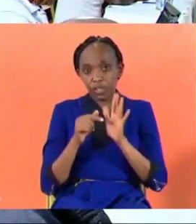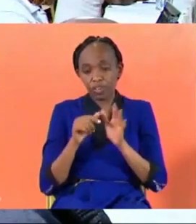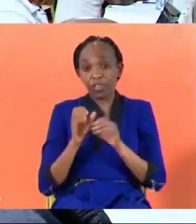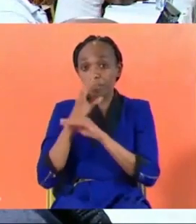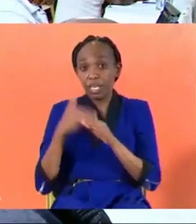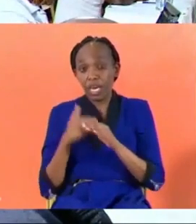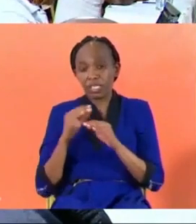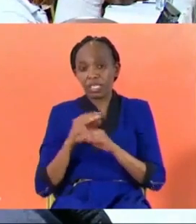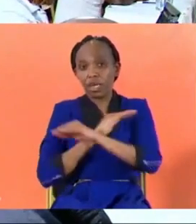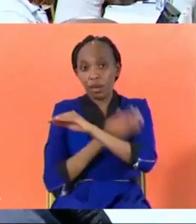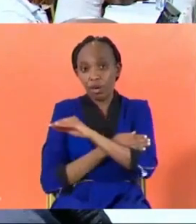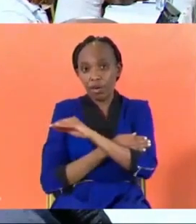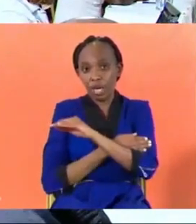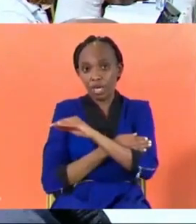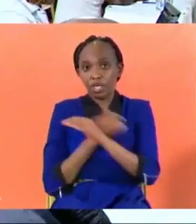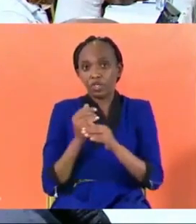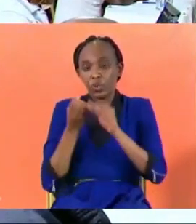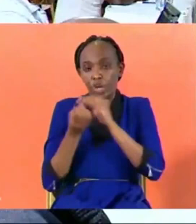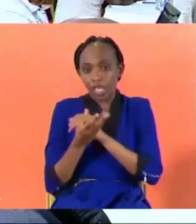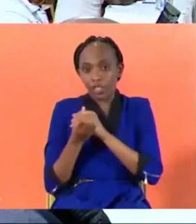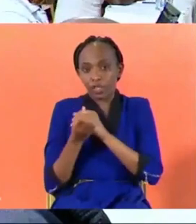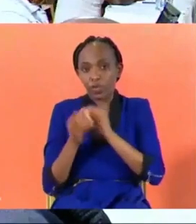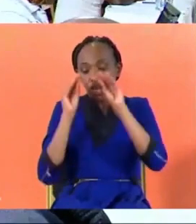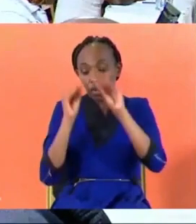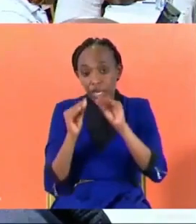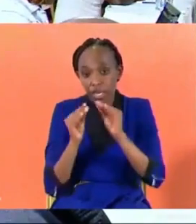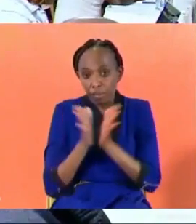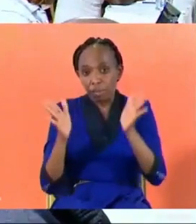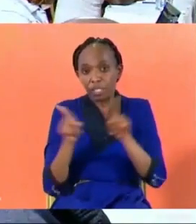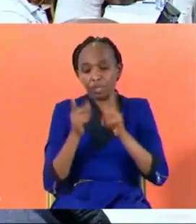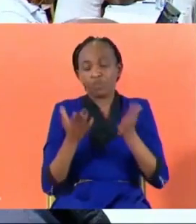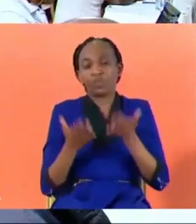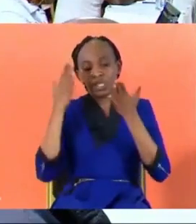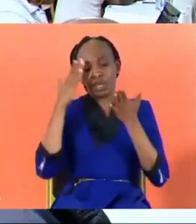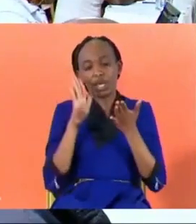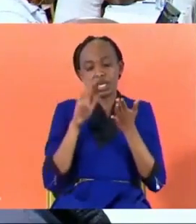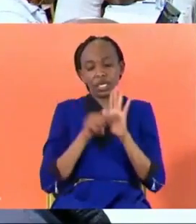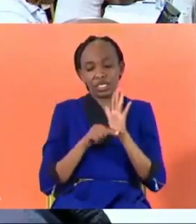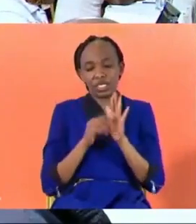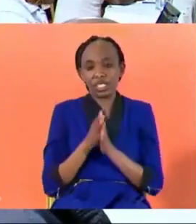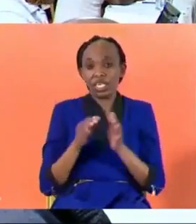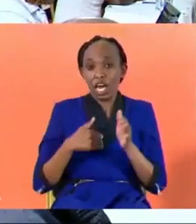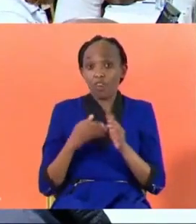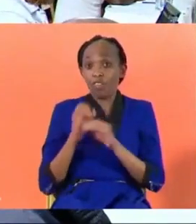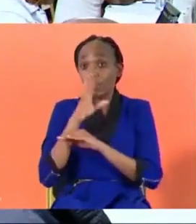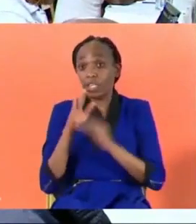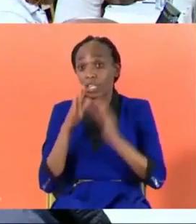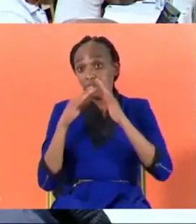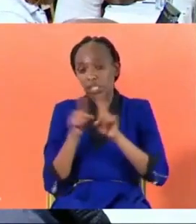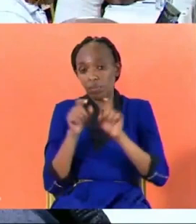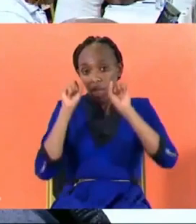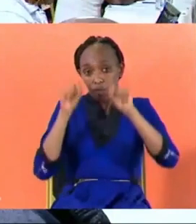persuade the masses on various topics and also to raise awareness. The media also has an ability to